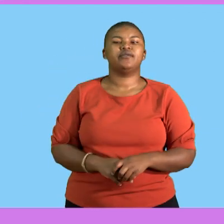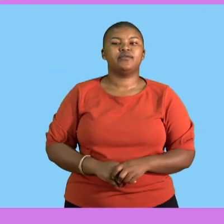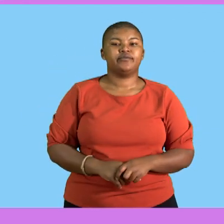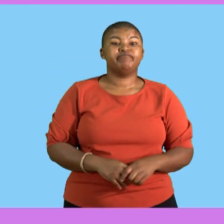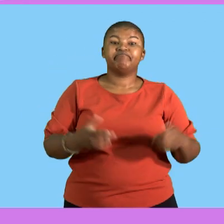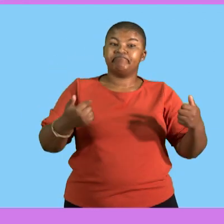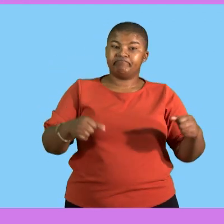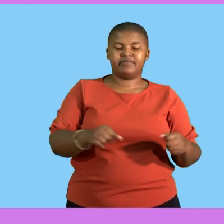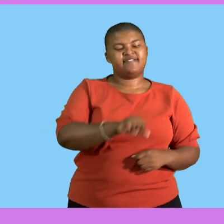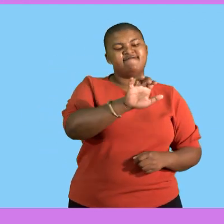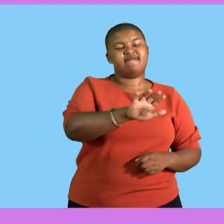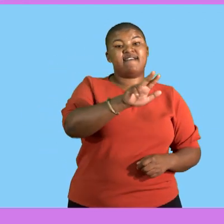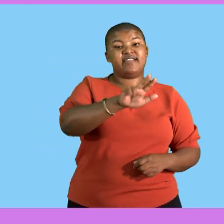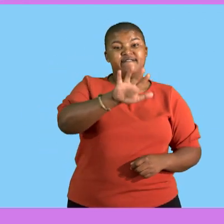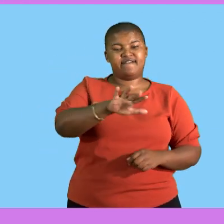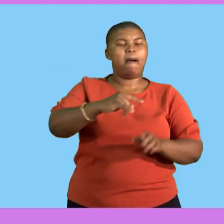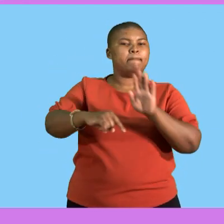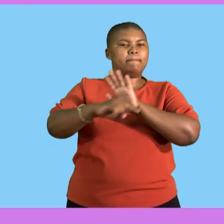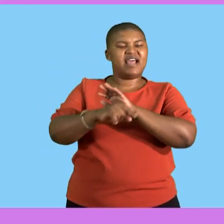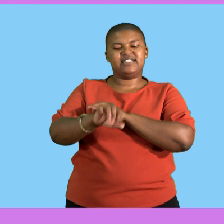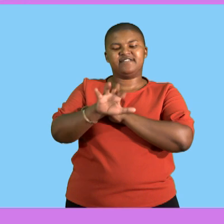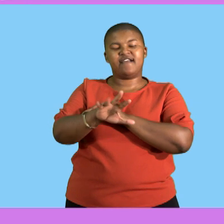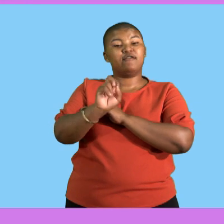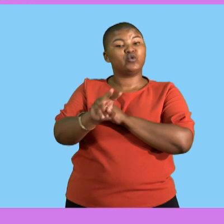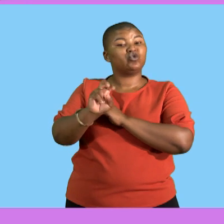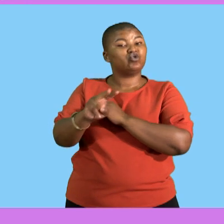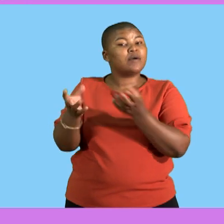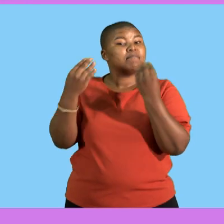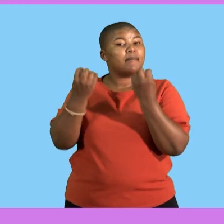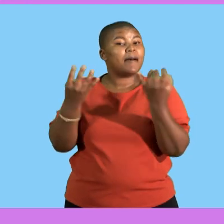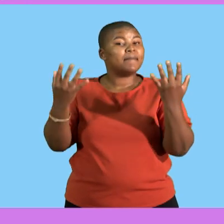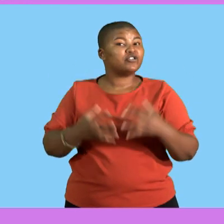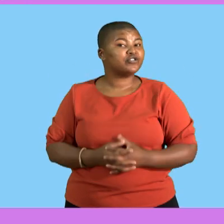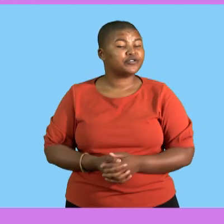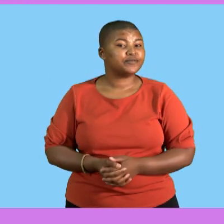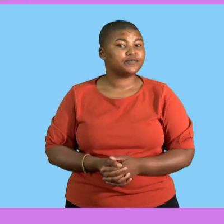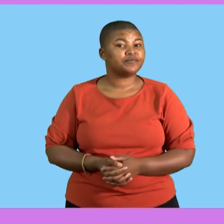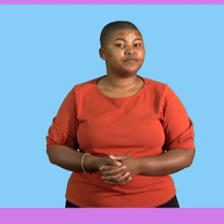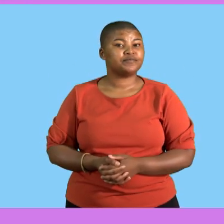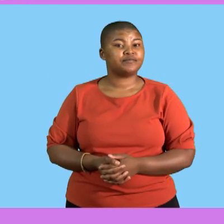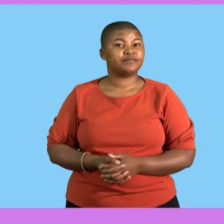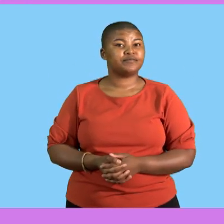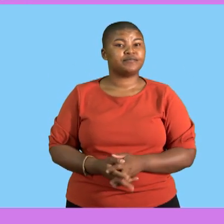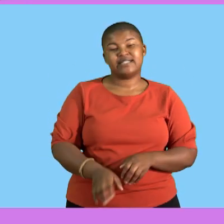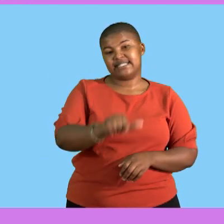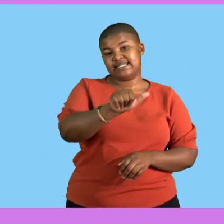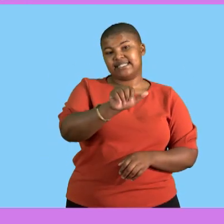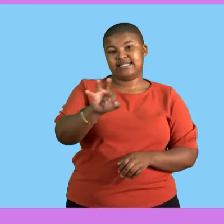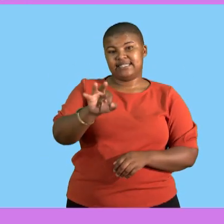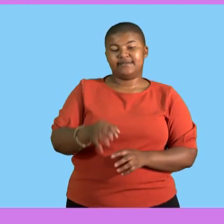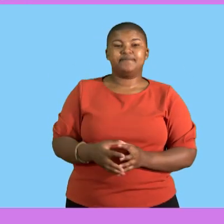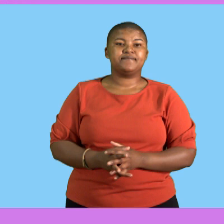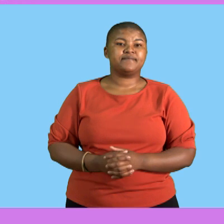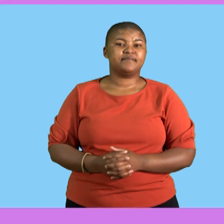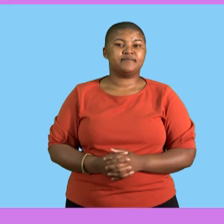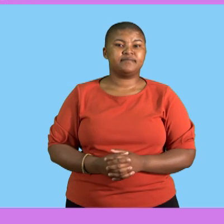subtract 585 minus 522, right? So that gives us 63. So